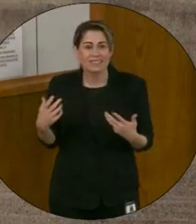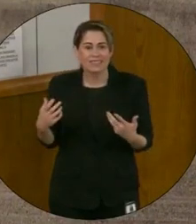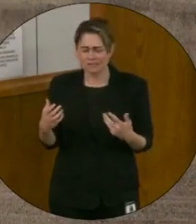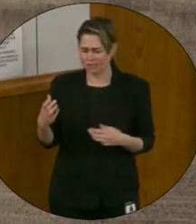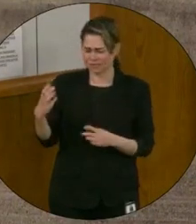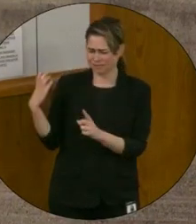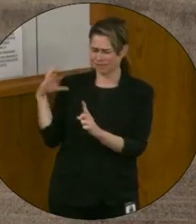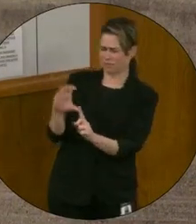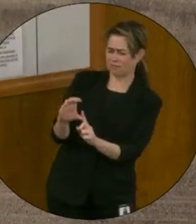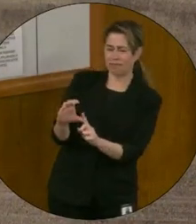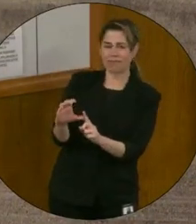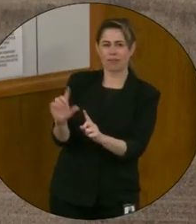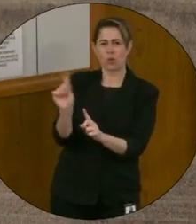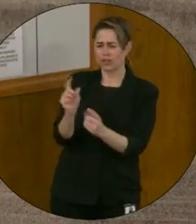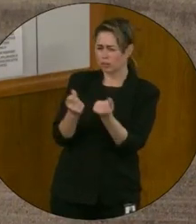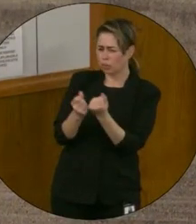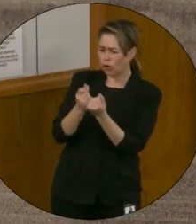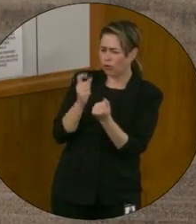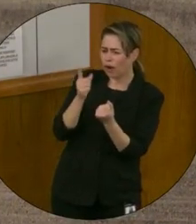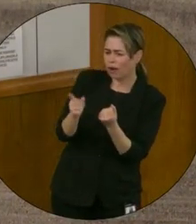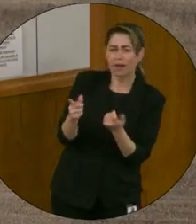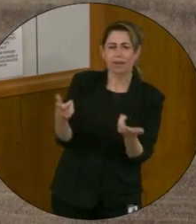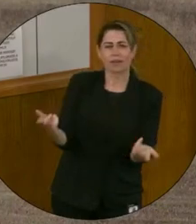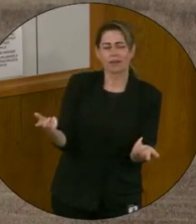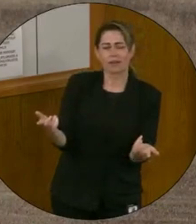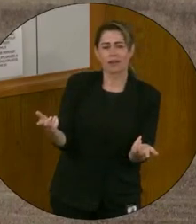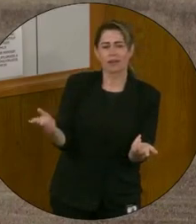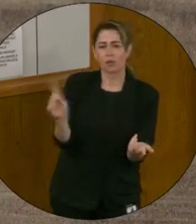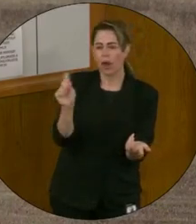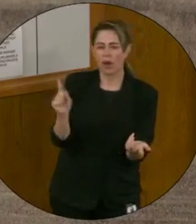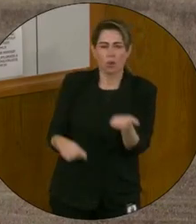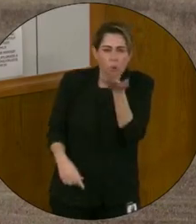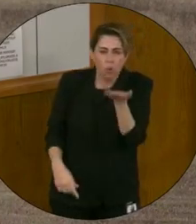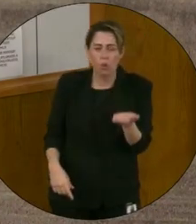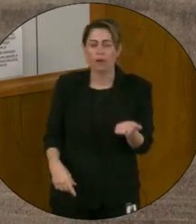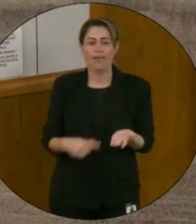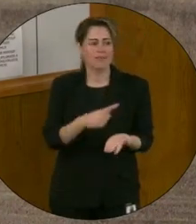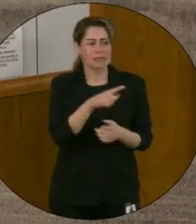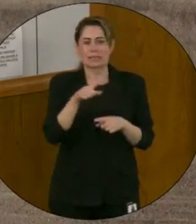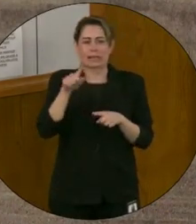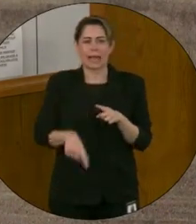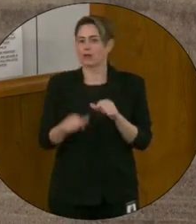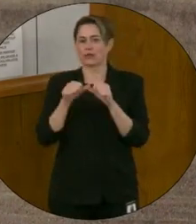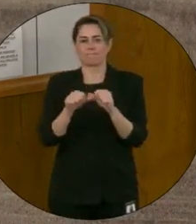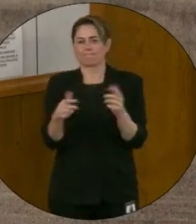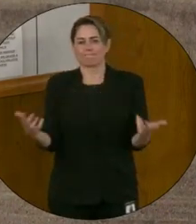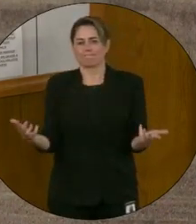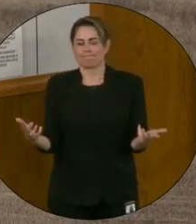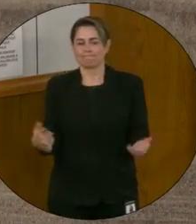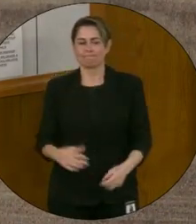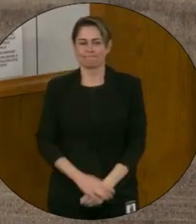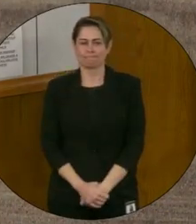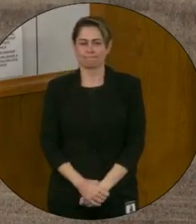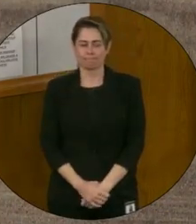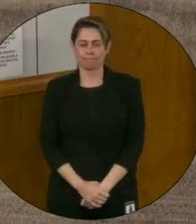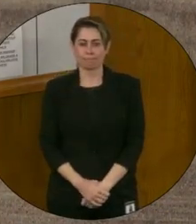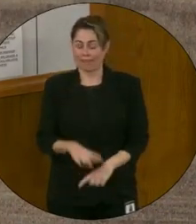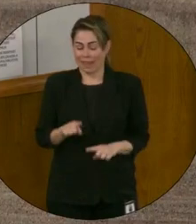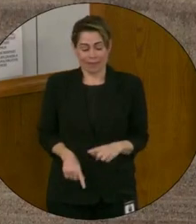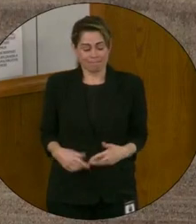Where is that grace? Because this cannot continue. It